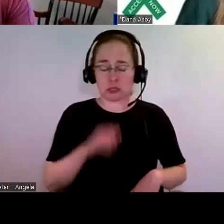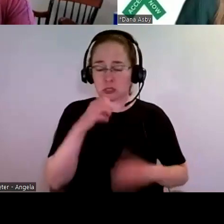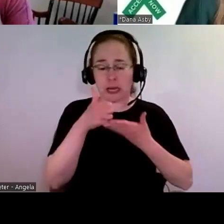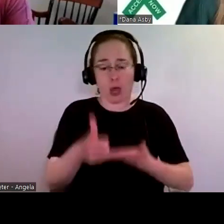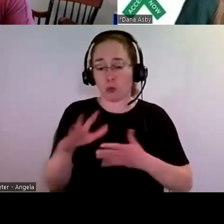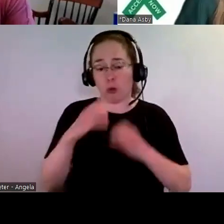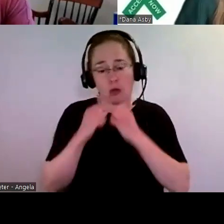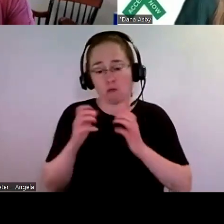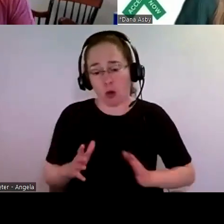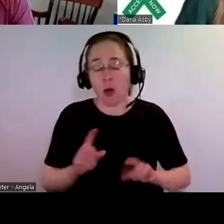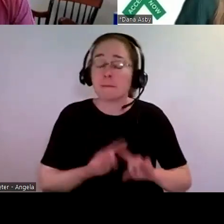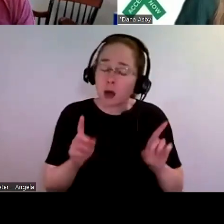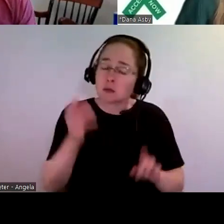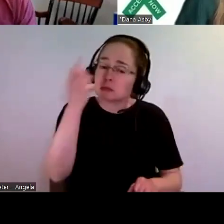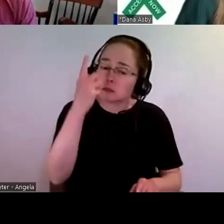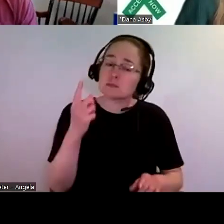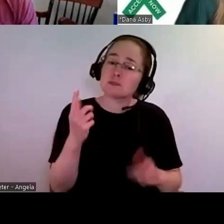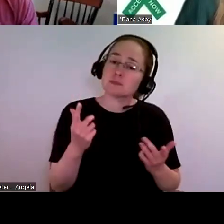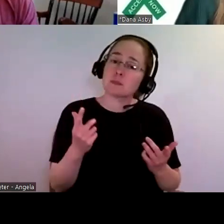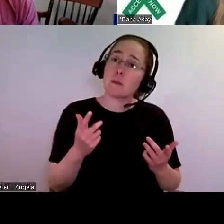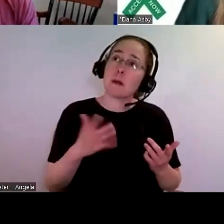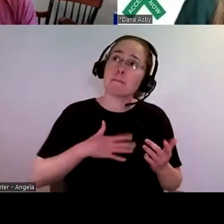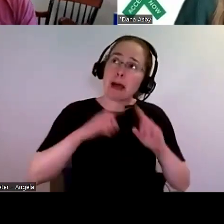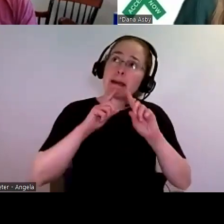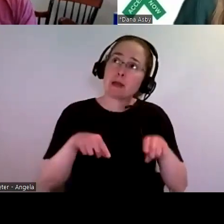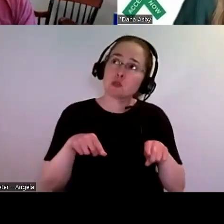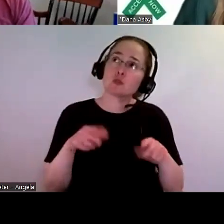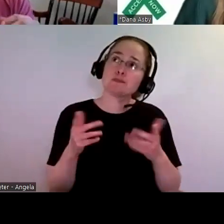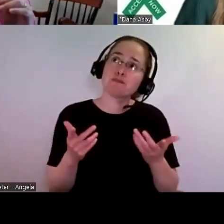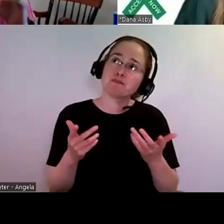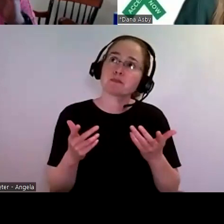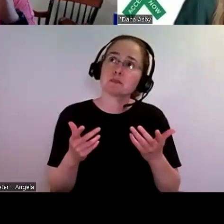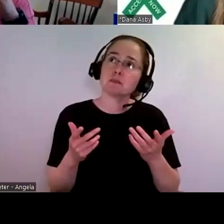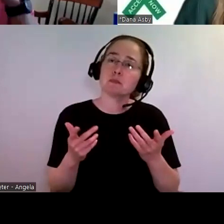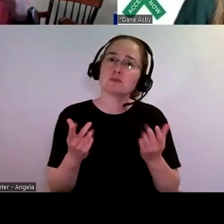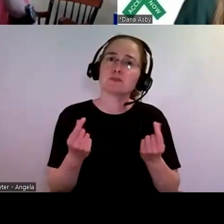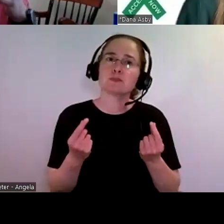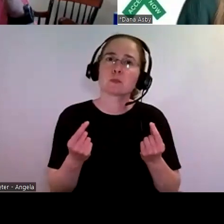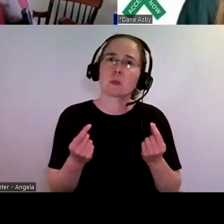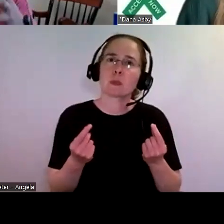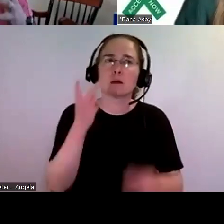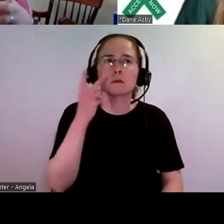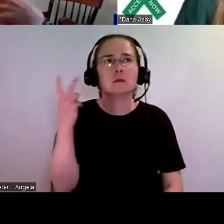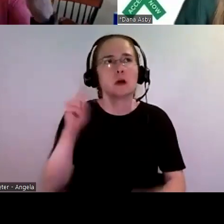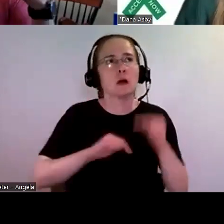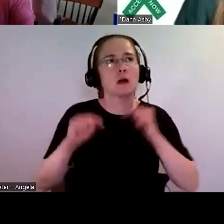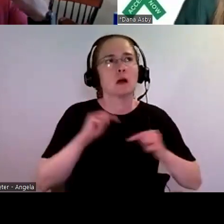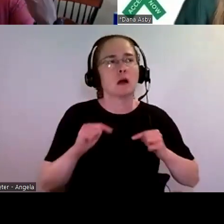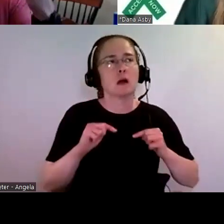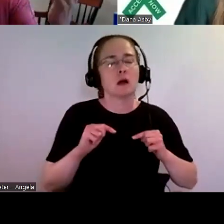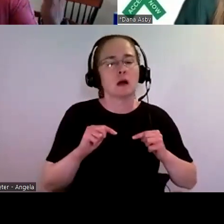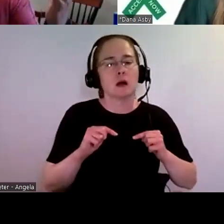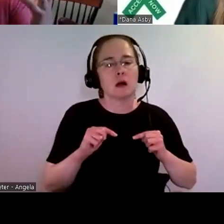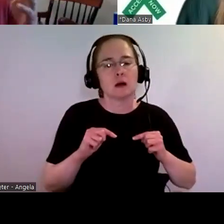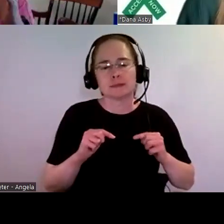loved one. But what I would say the answer to this question for me is I wish I could go back to, I don't think it